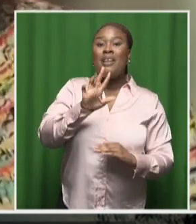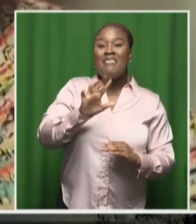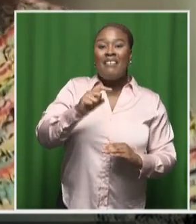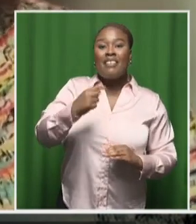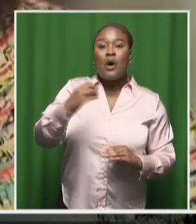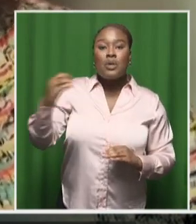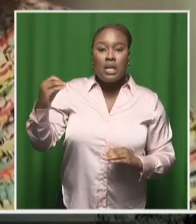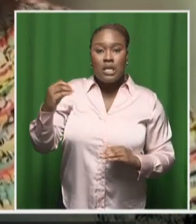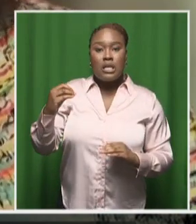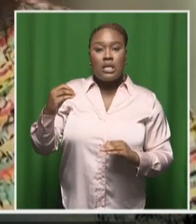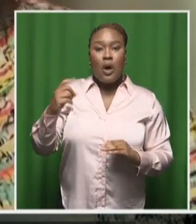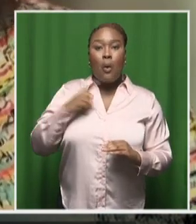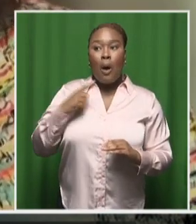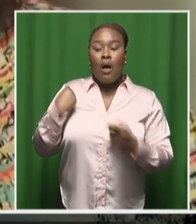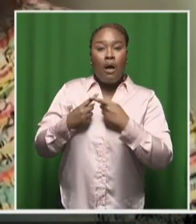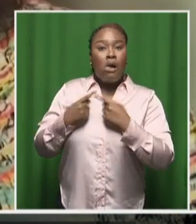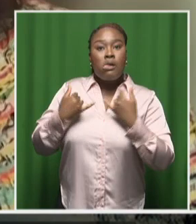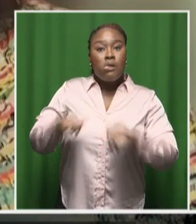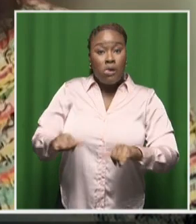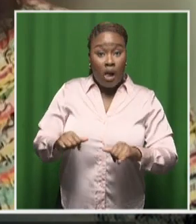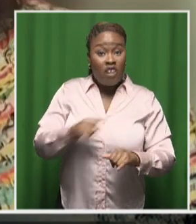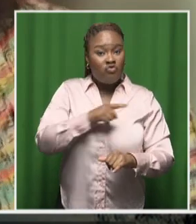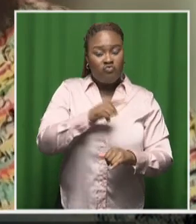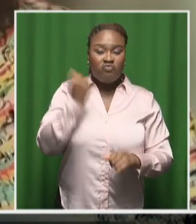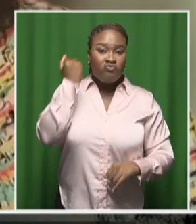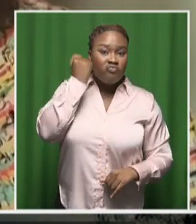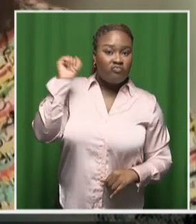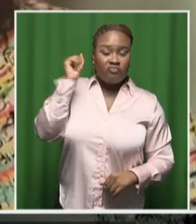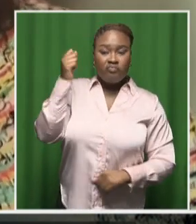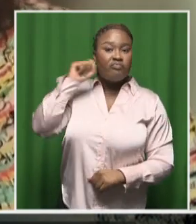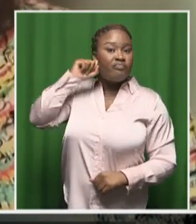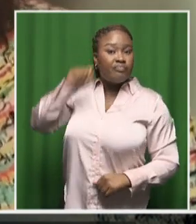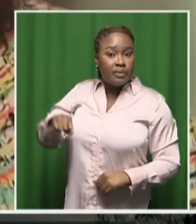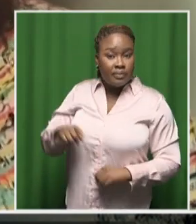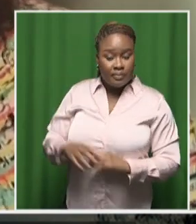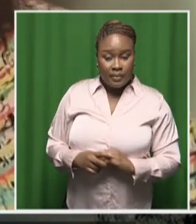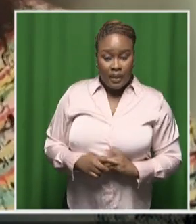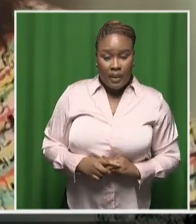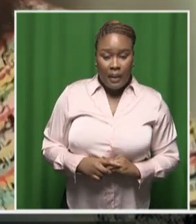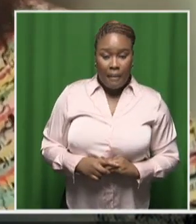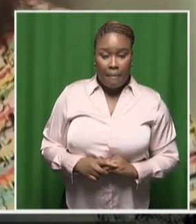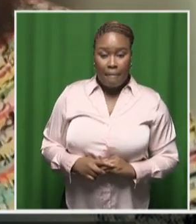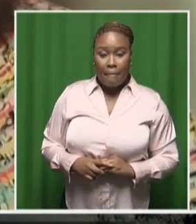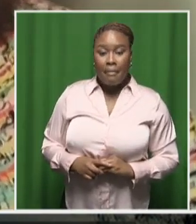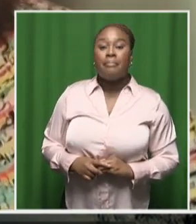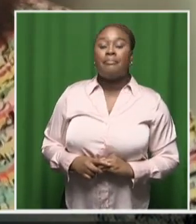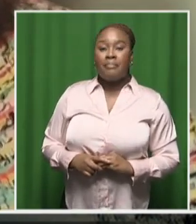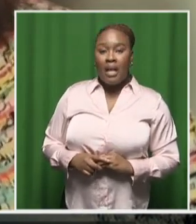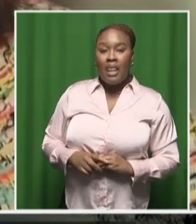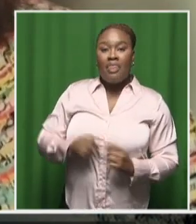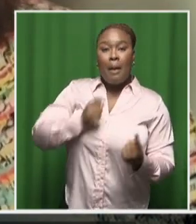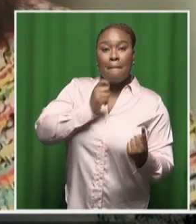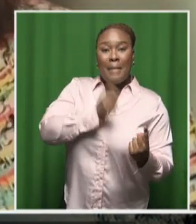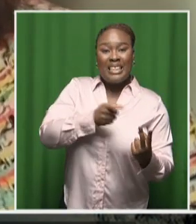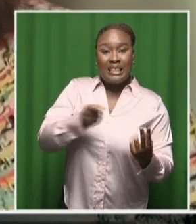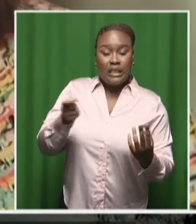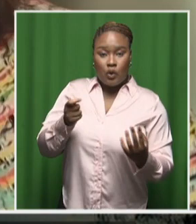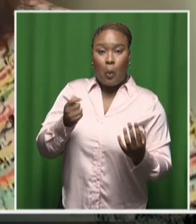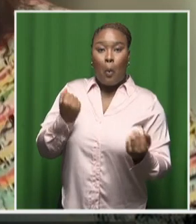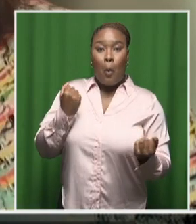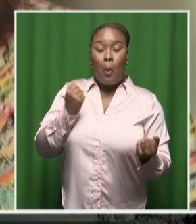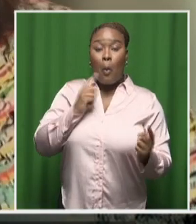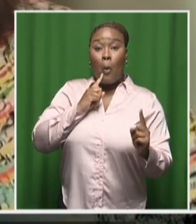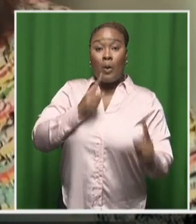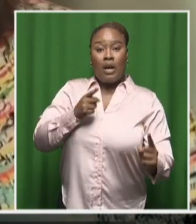including arrears. These were never paid again. And this is where it then took that maintenance order was then gone